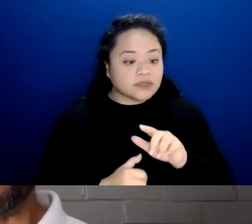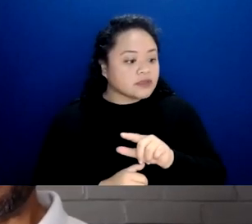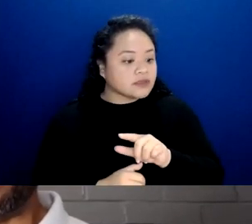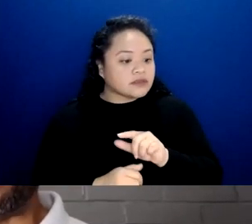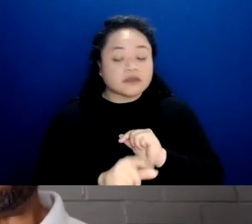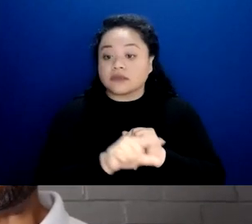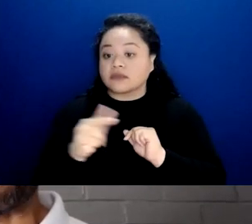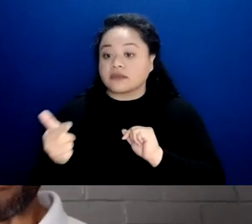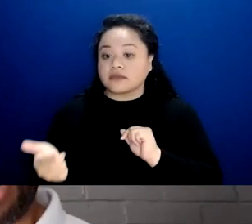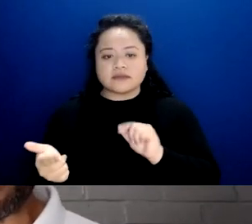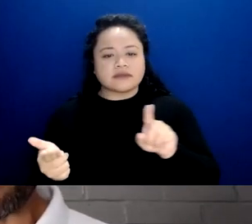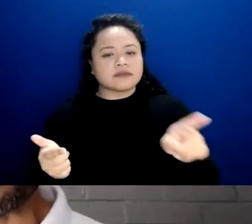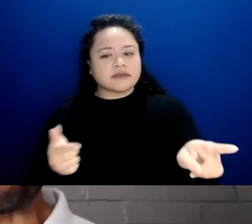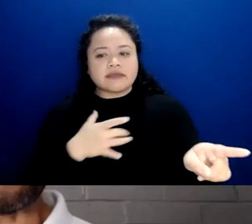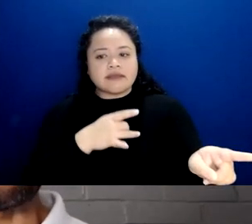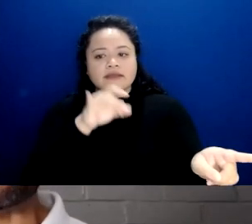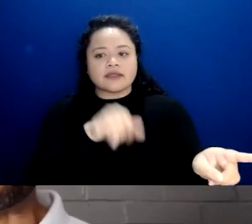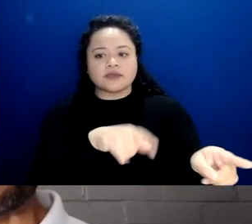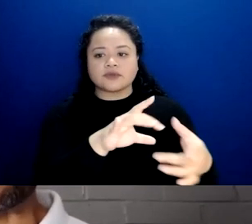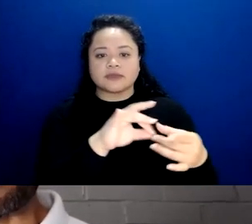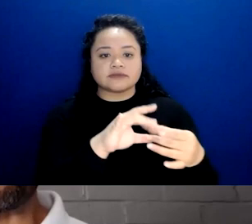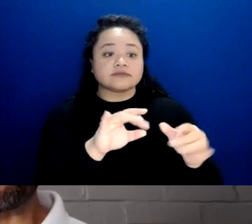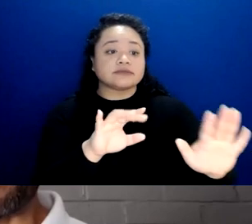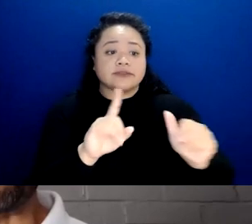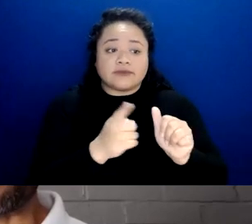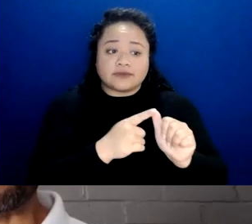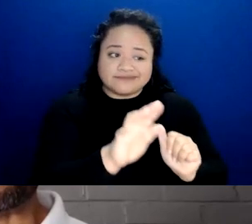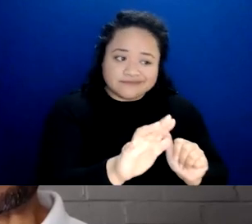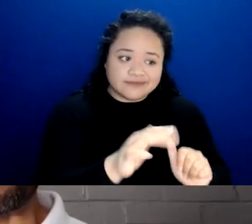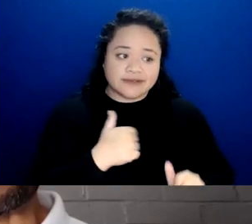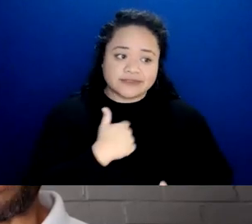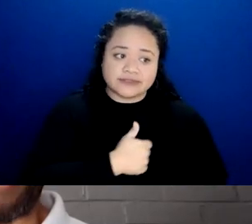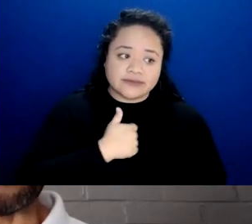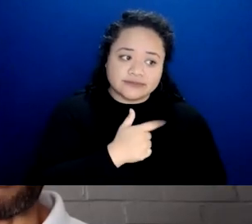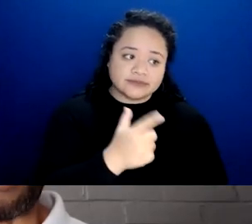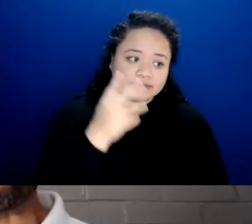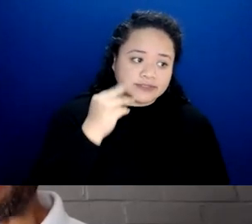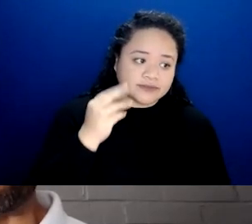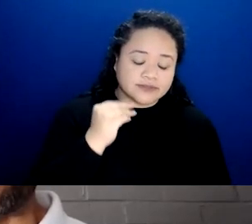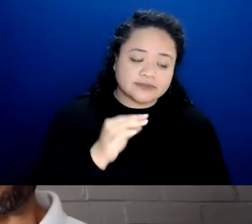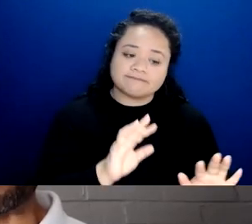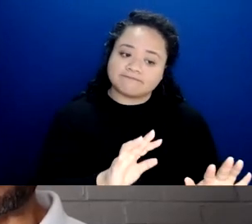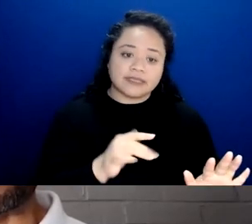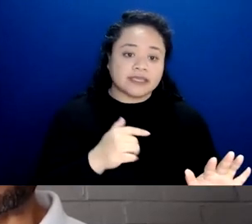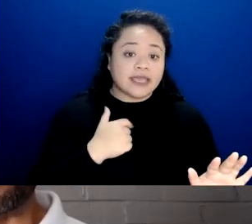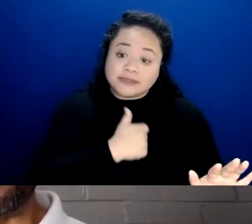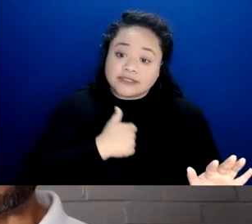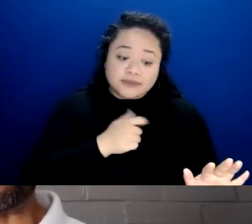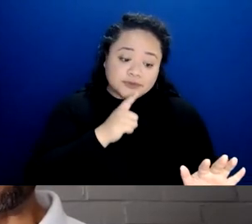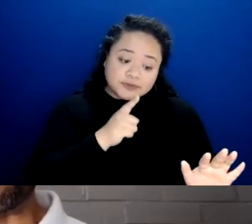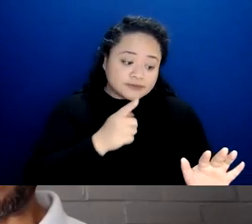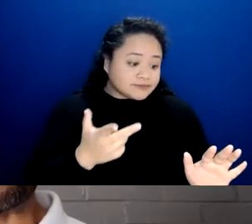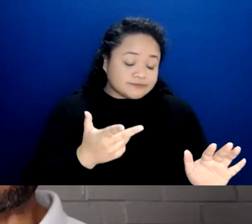know, first of all, I just want to say, I'm sorry that you experienced that. I'm sorry that you experienced that. I'm sorry that I was probably one of those kids